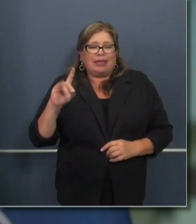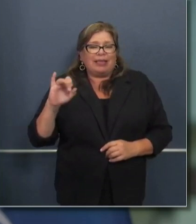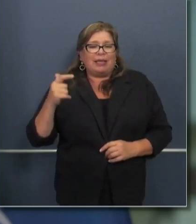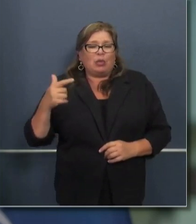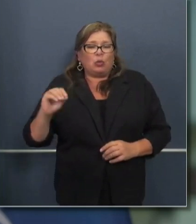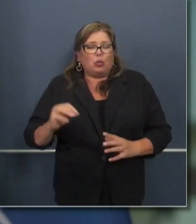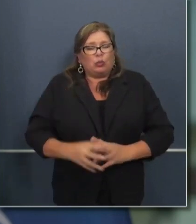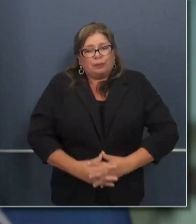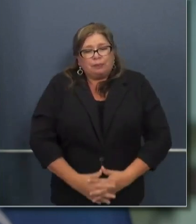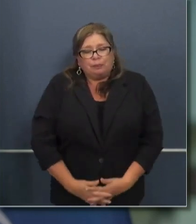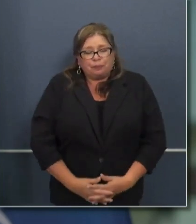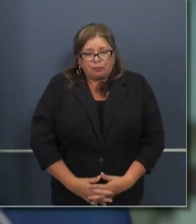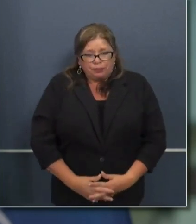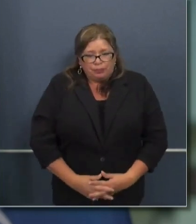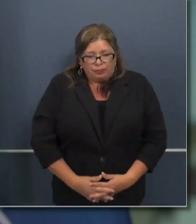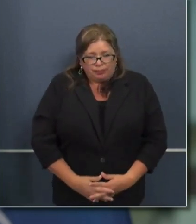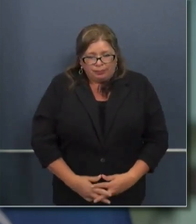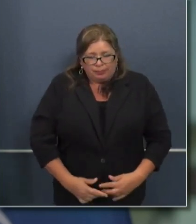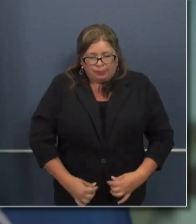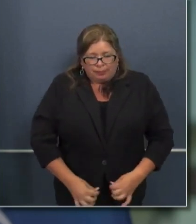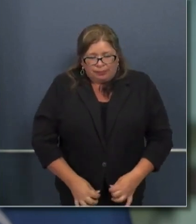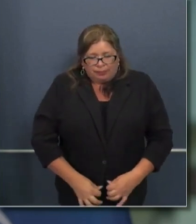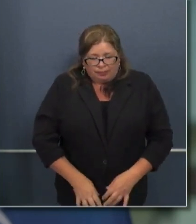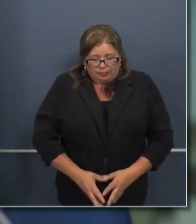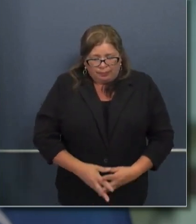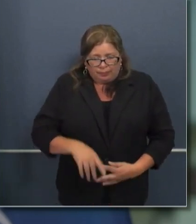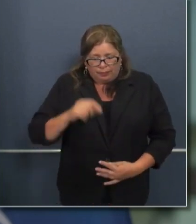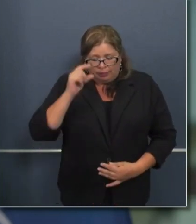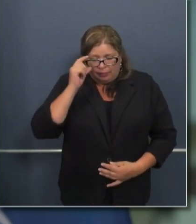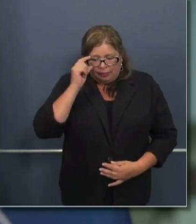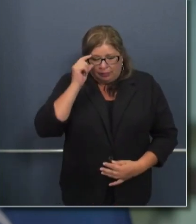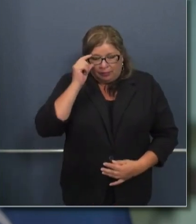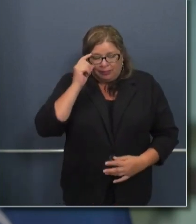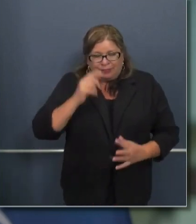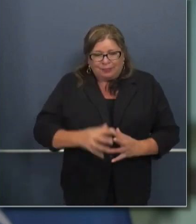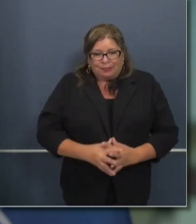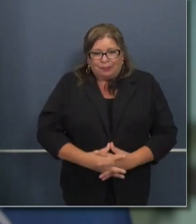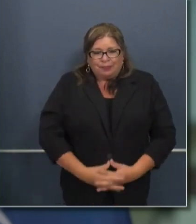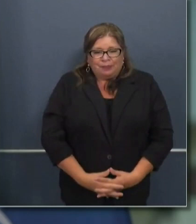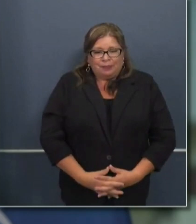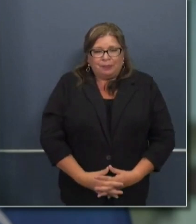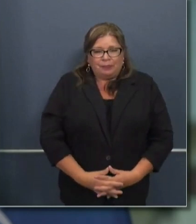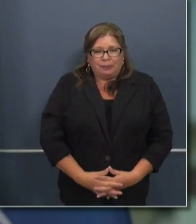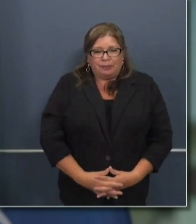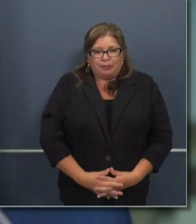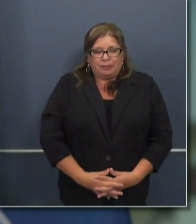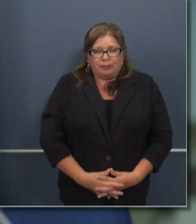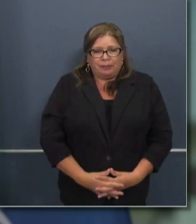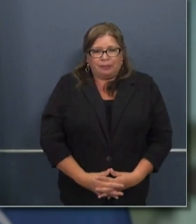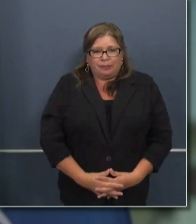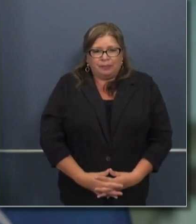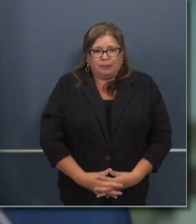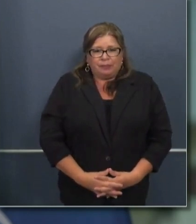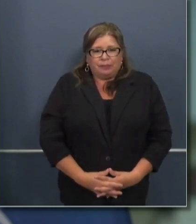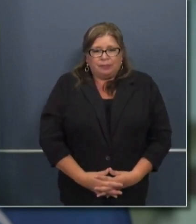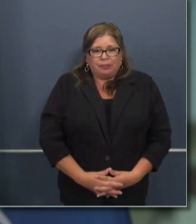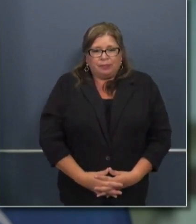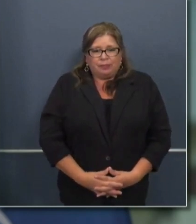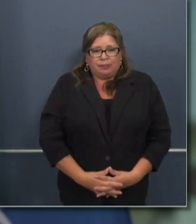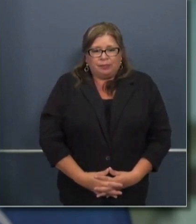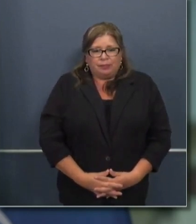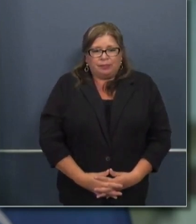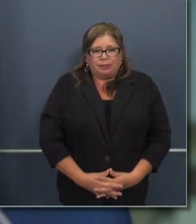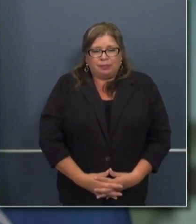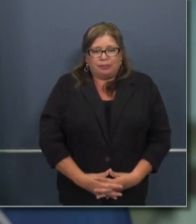taking our questions. You mentioned earlier in your press conference that there were some anxieties that would be relieved when it came to education. You